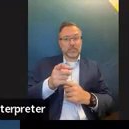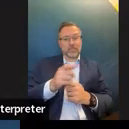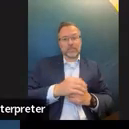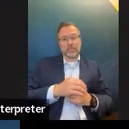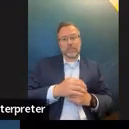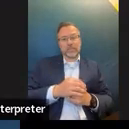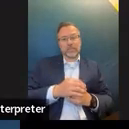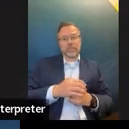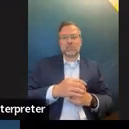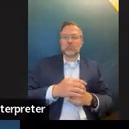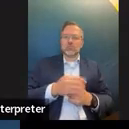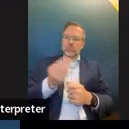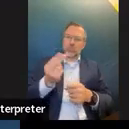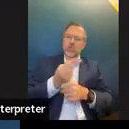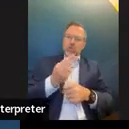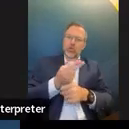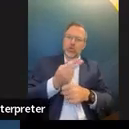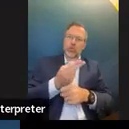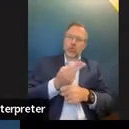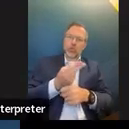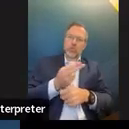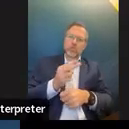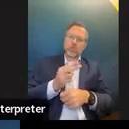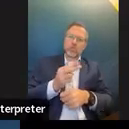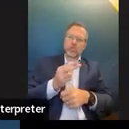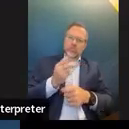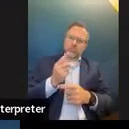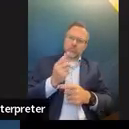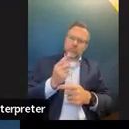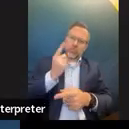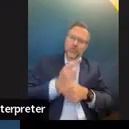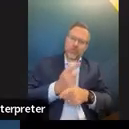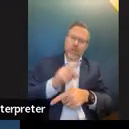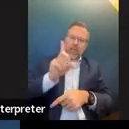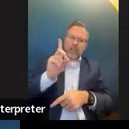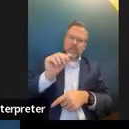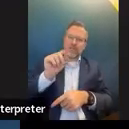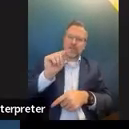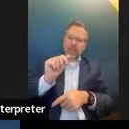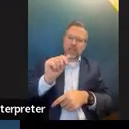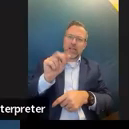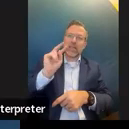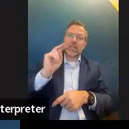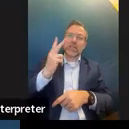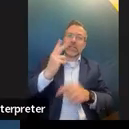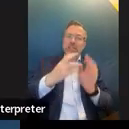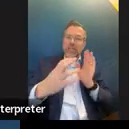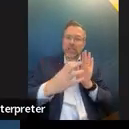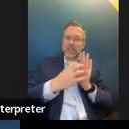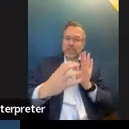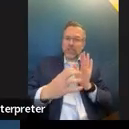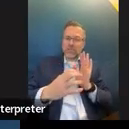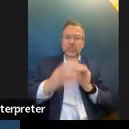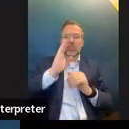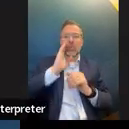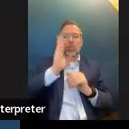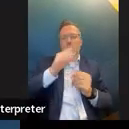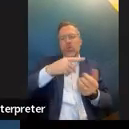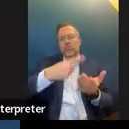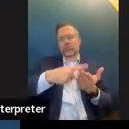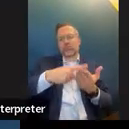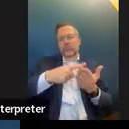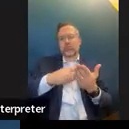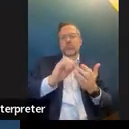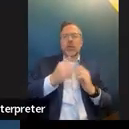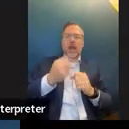Use your data, and we're going to talk about this in the second section of this presentation. We're going to talk a lot about using your